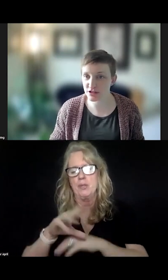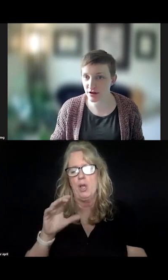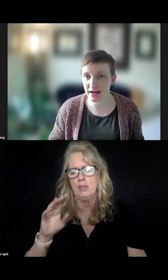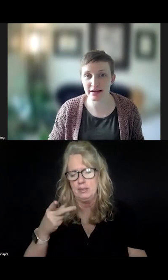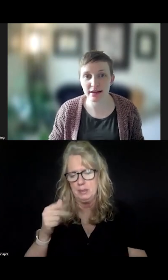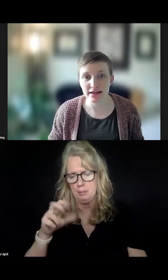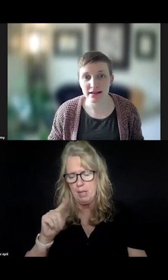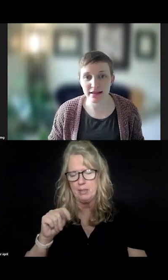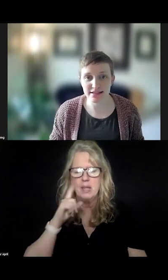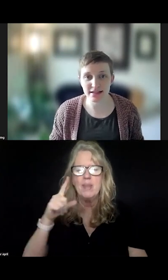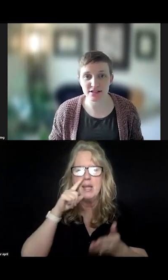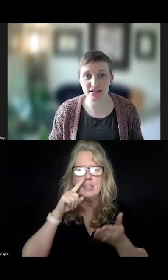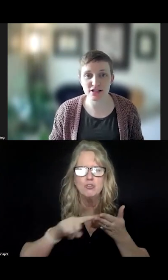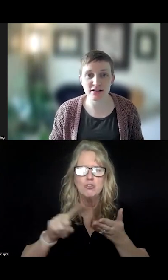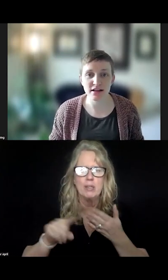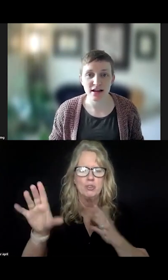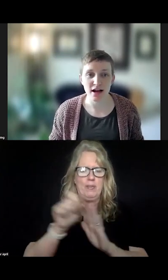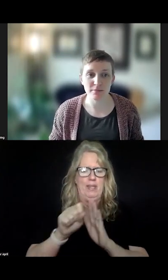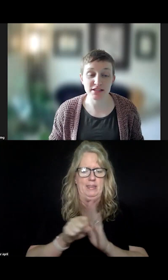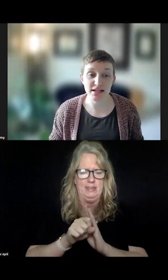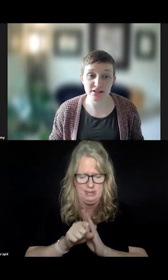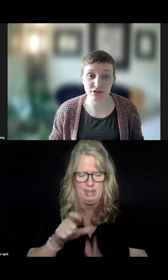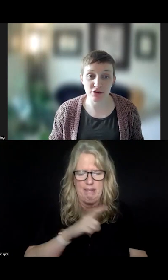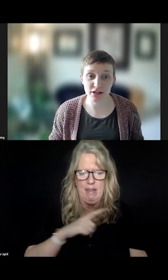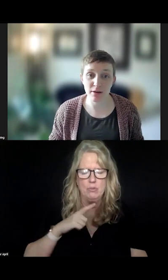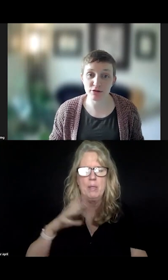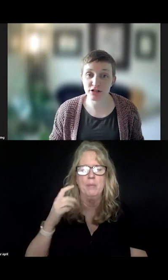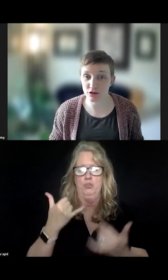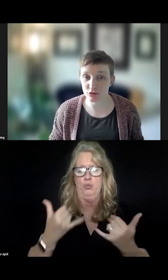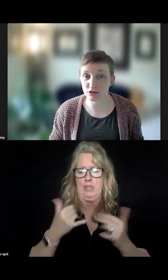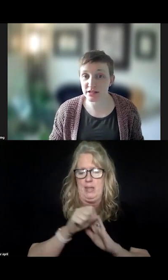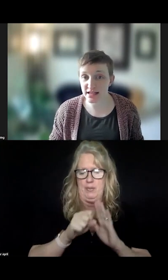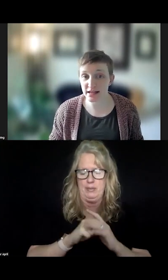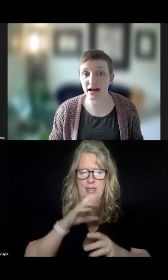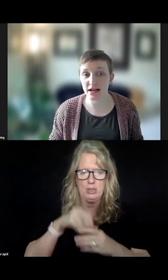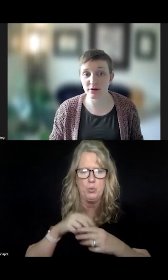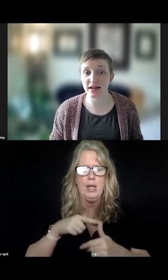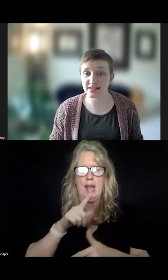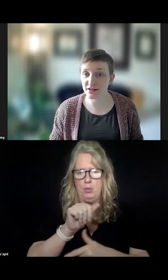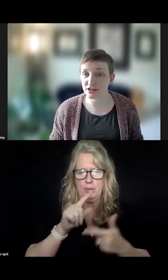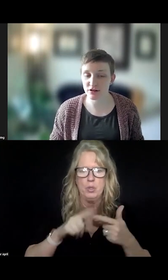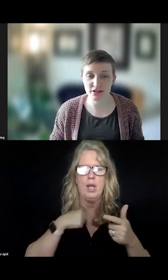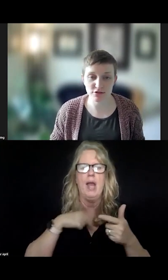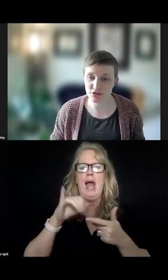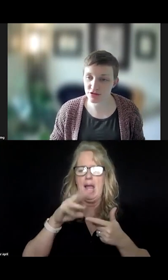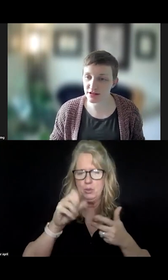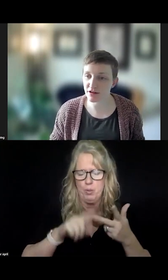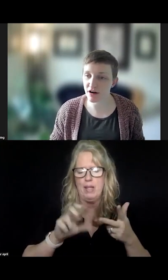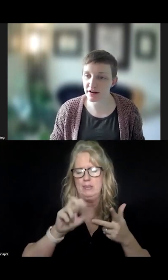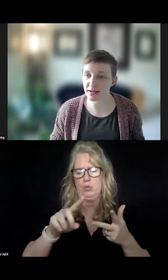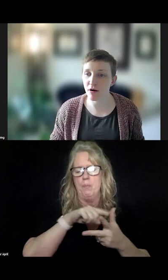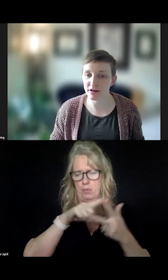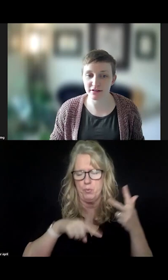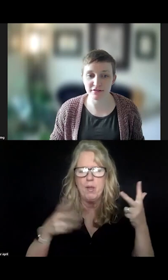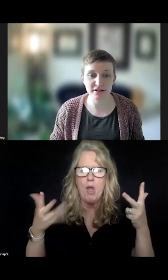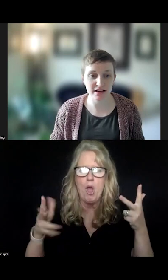counselingcompact.org, which is tracking that state legislation, the states that are currently members include Louisiana, Iowa, and South Dakota. So those three are